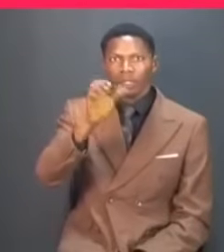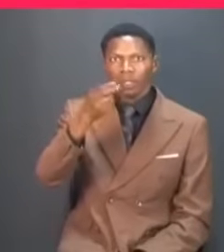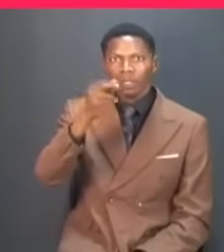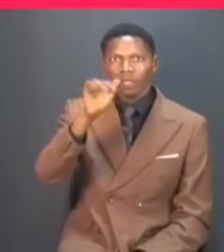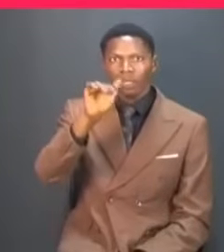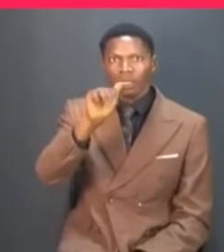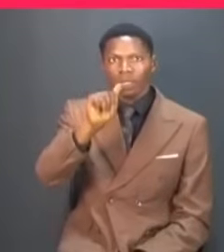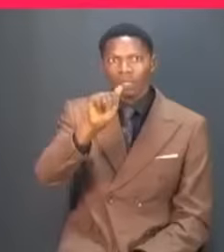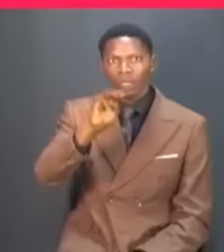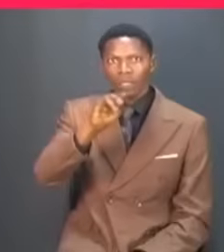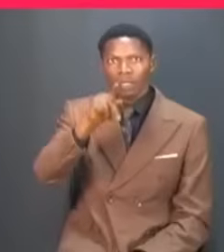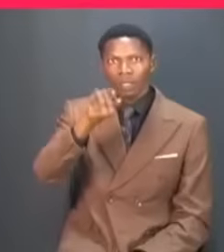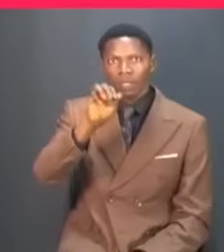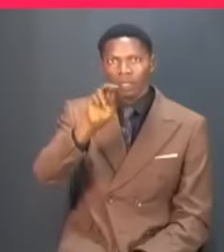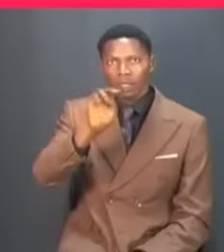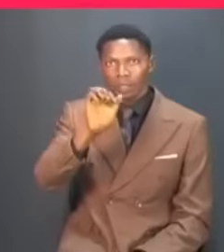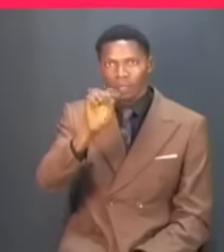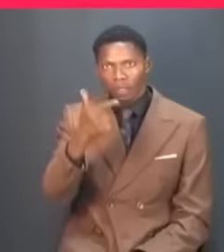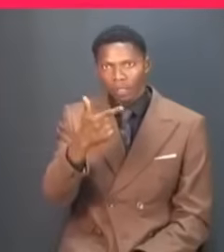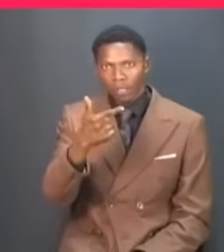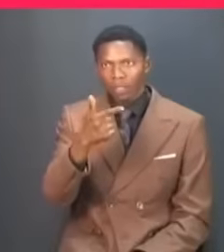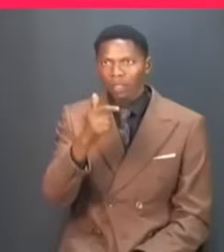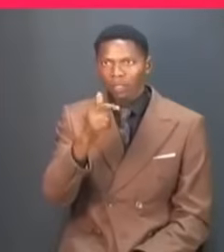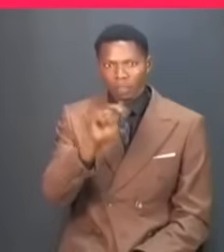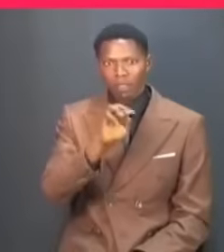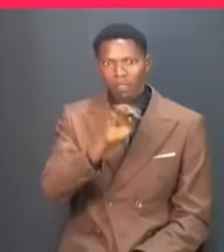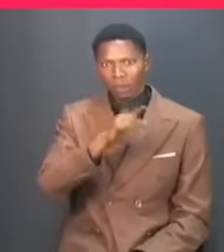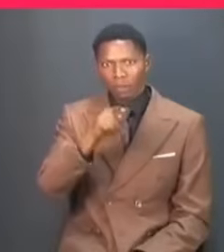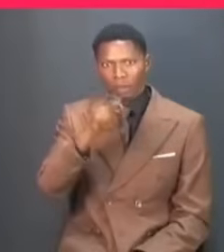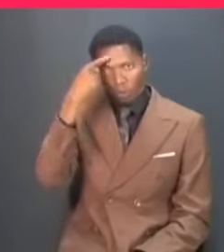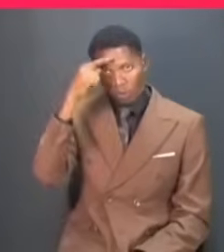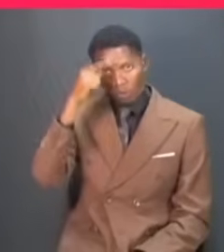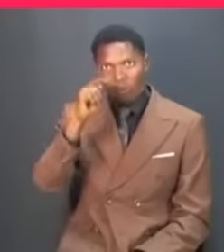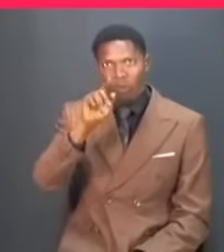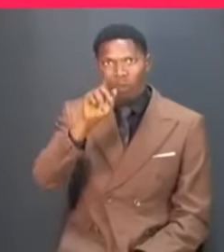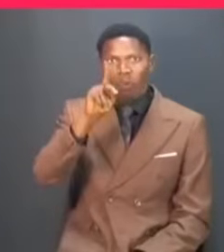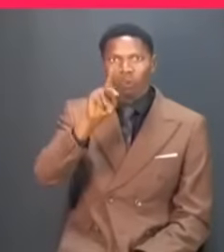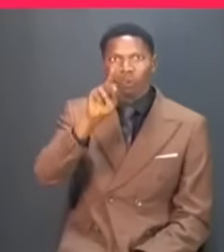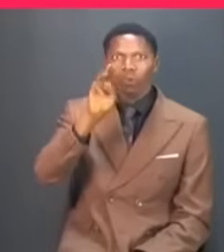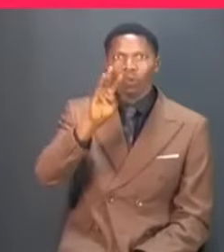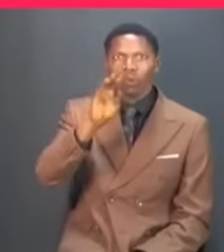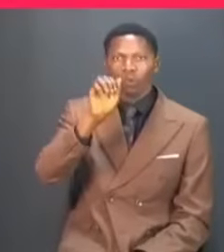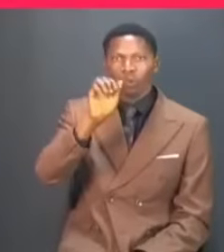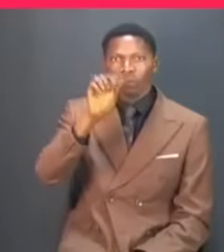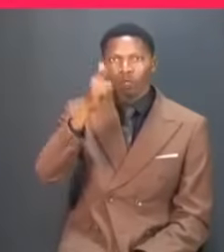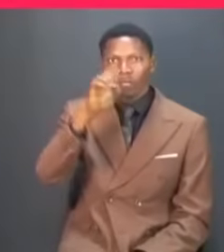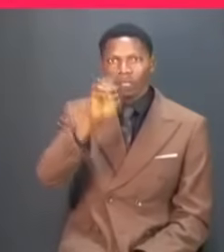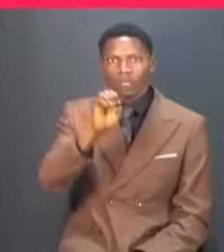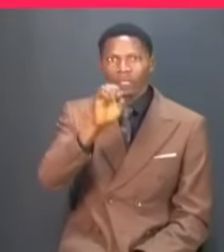the Honorable Member for Kwabre East. Please, Honorable Member, you may do so now.